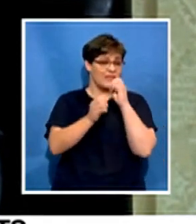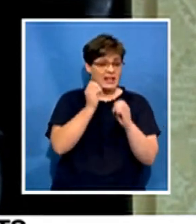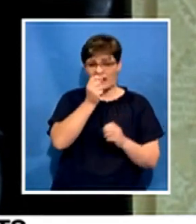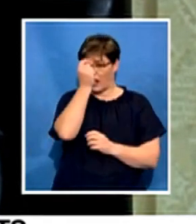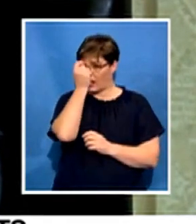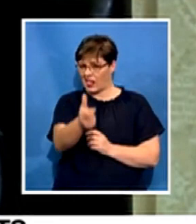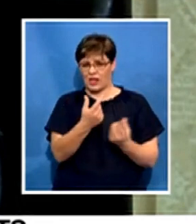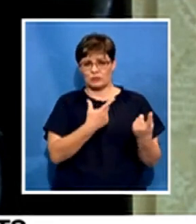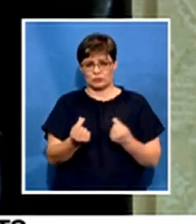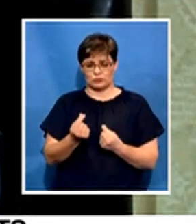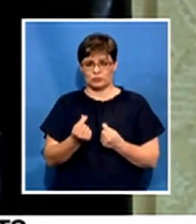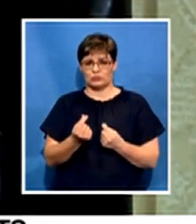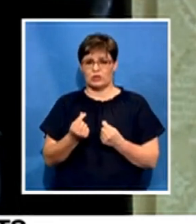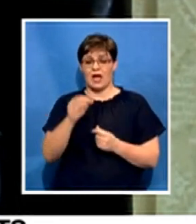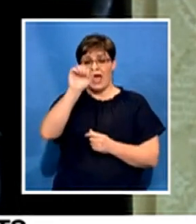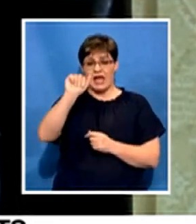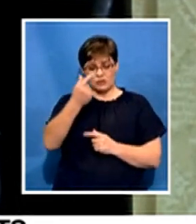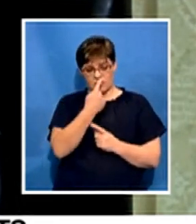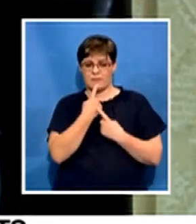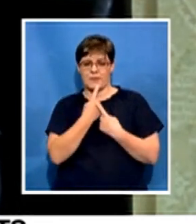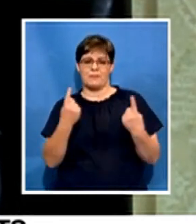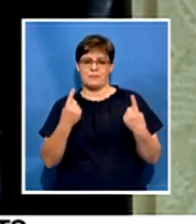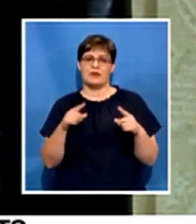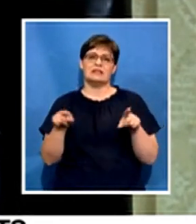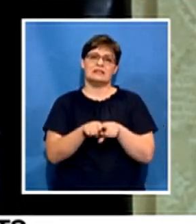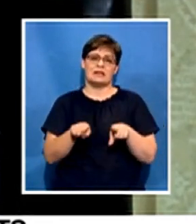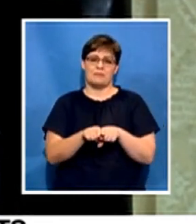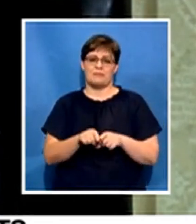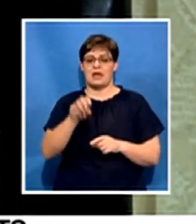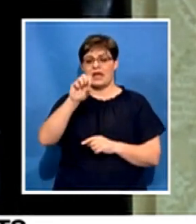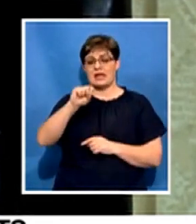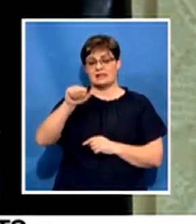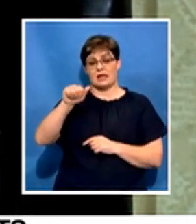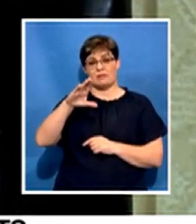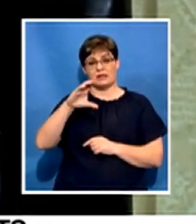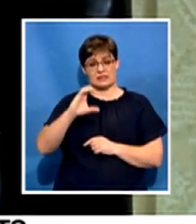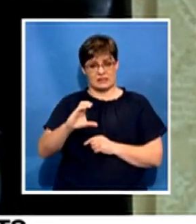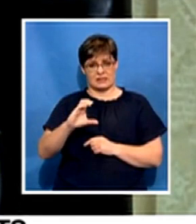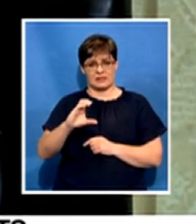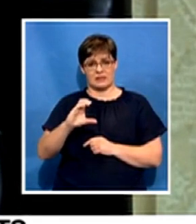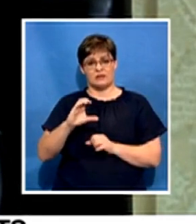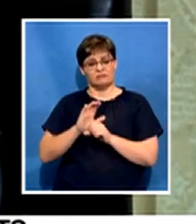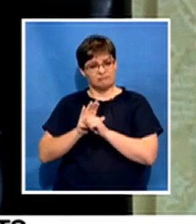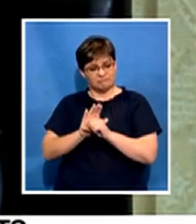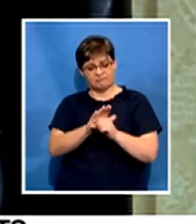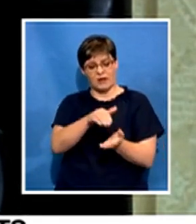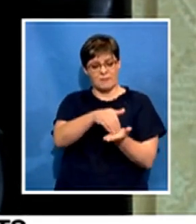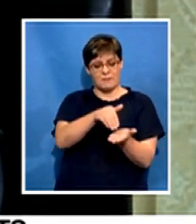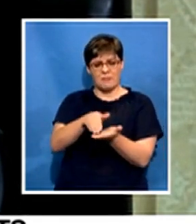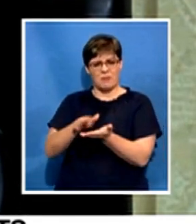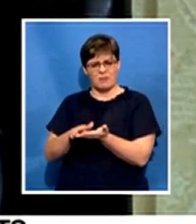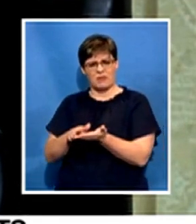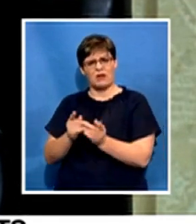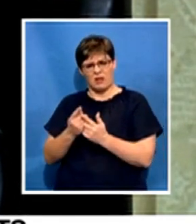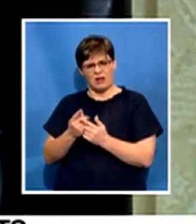these institutions like the SABC are pushing for retrenchment, is offensive and scandalous. Government